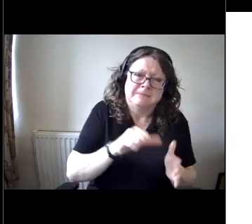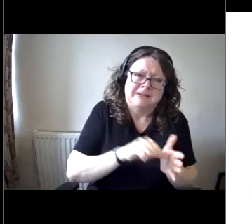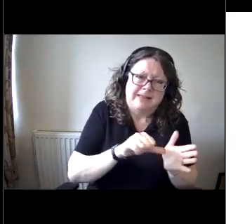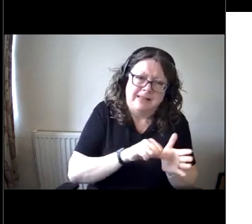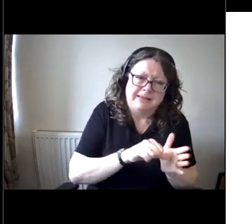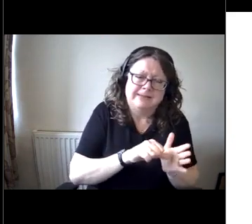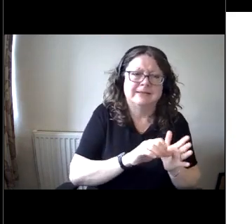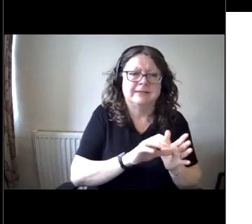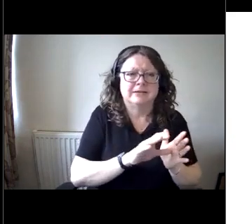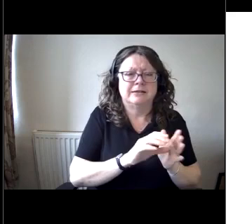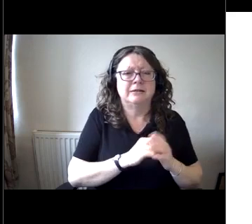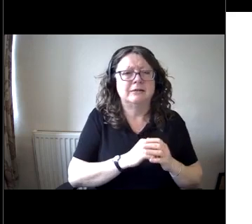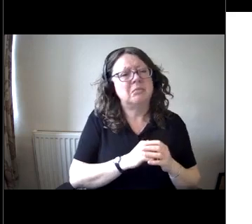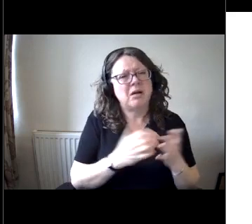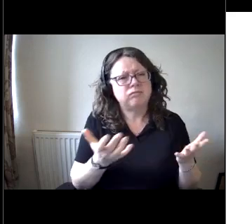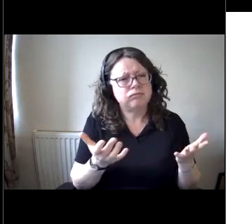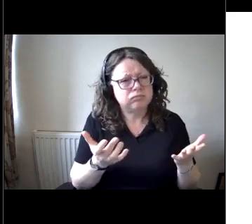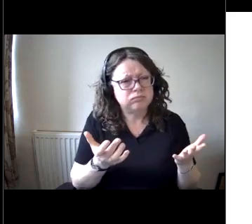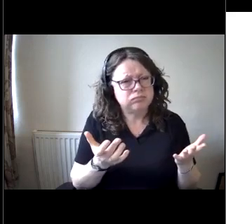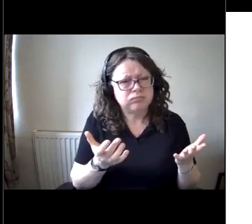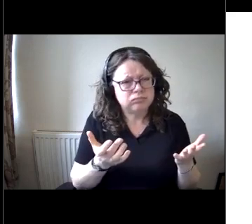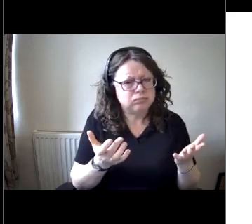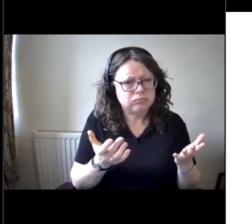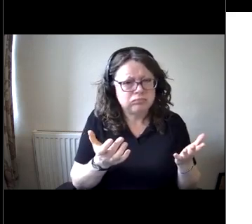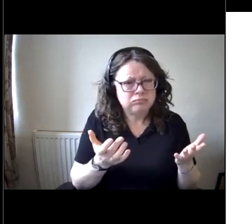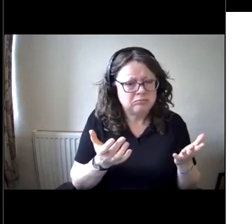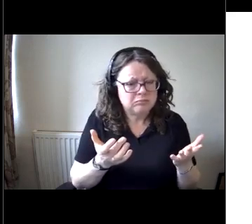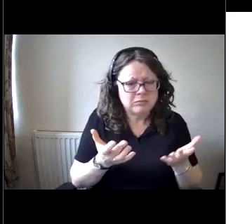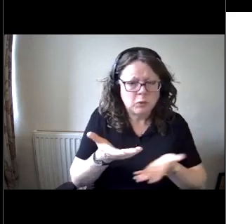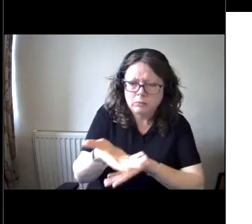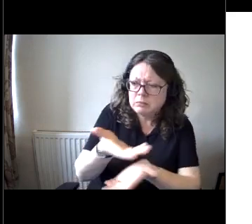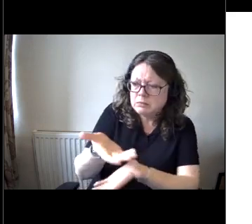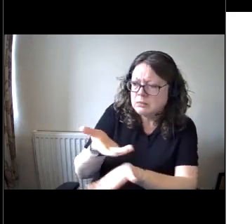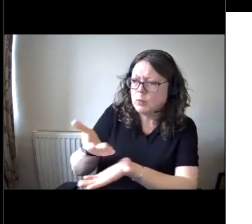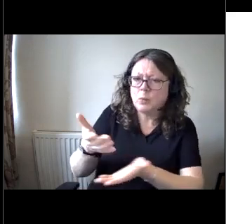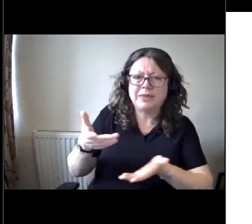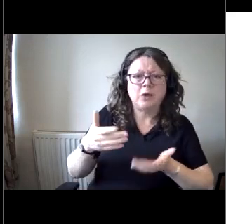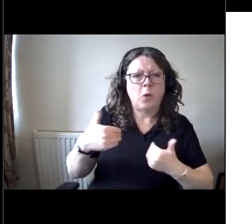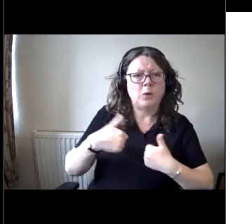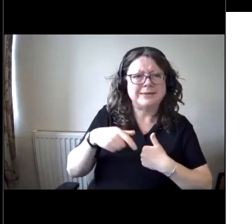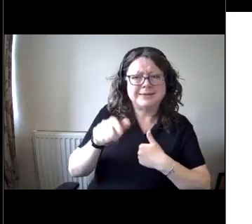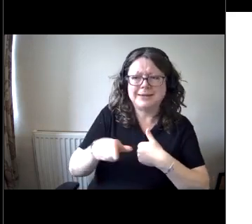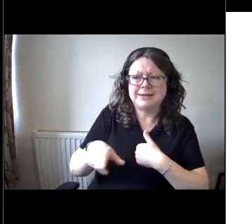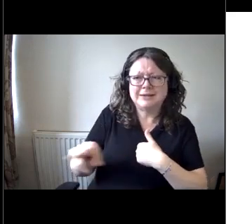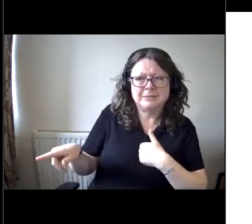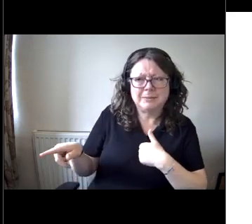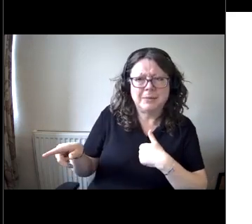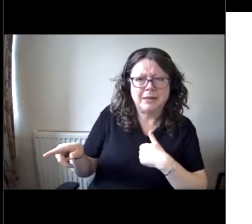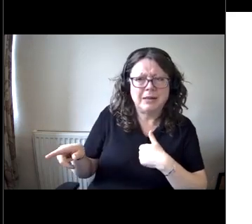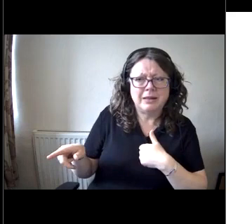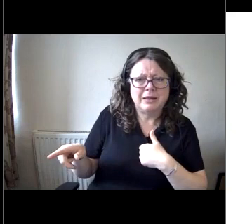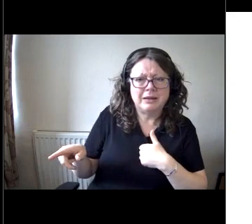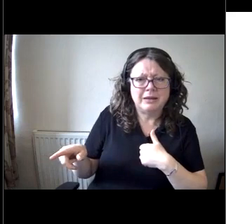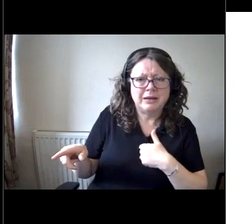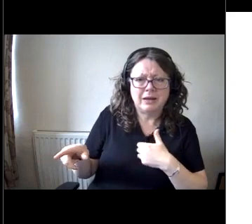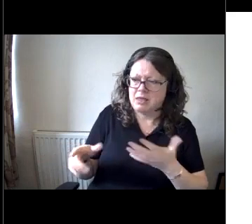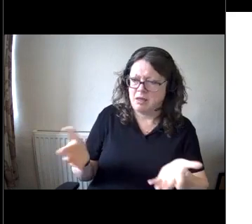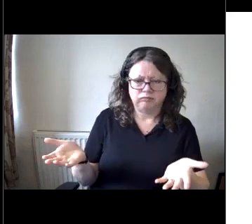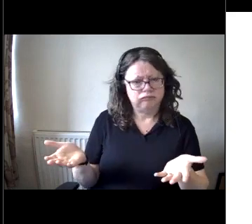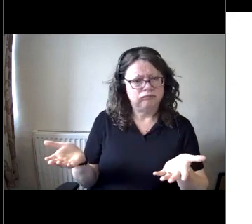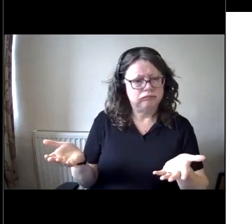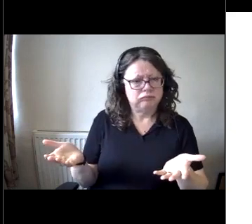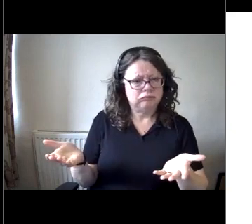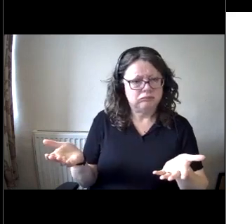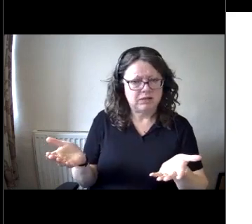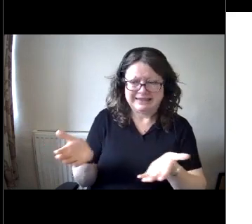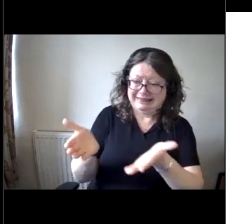actually, when we listen to autistic voices, we can get to a point where it's actually just who